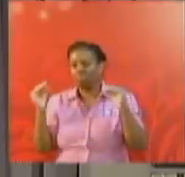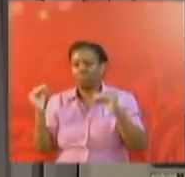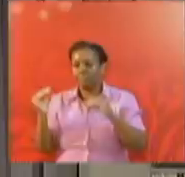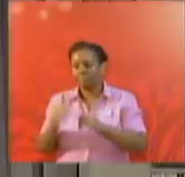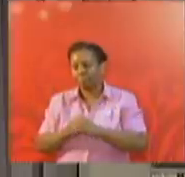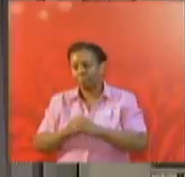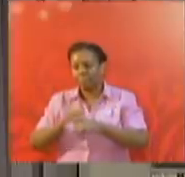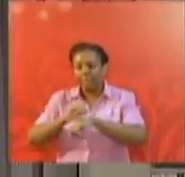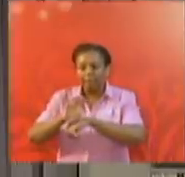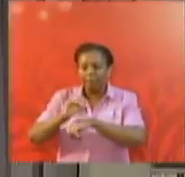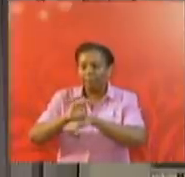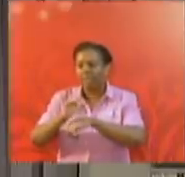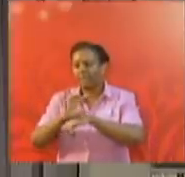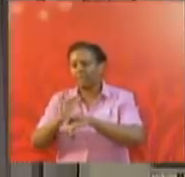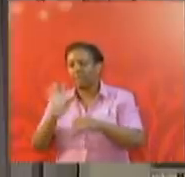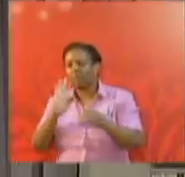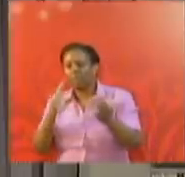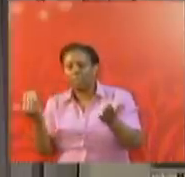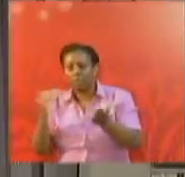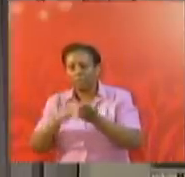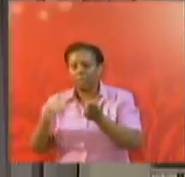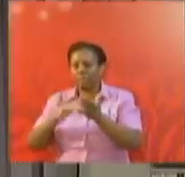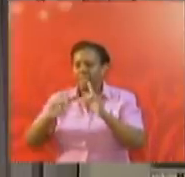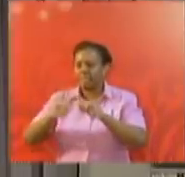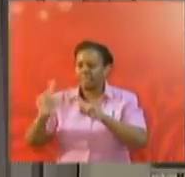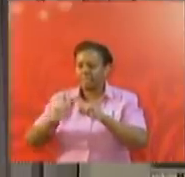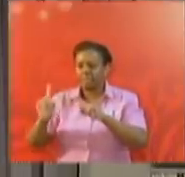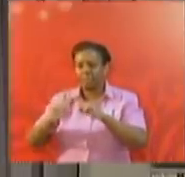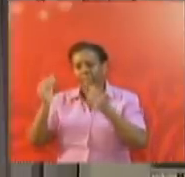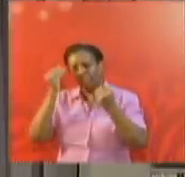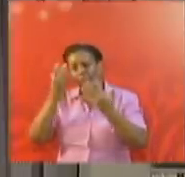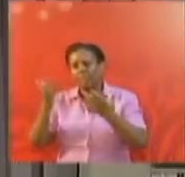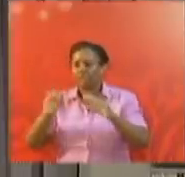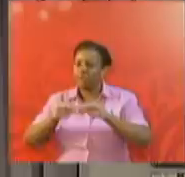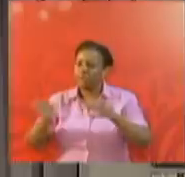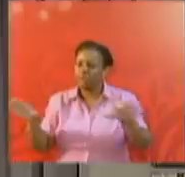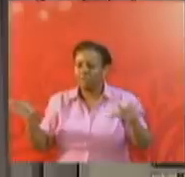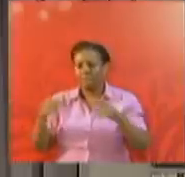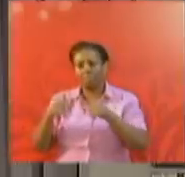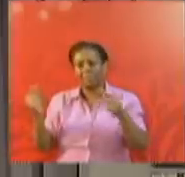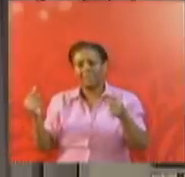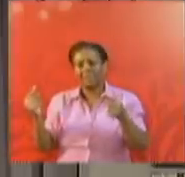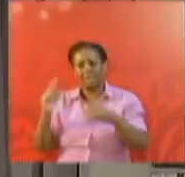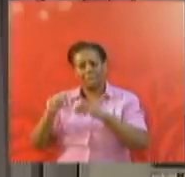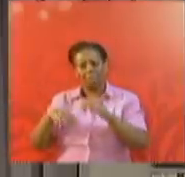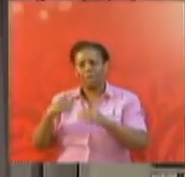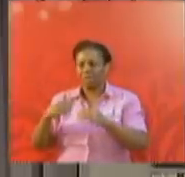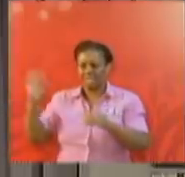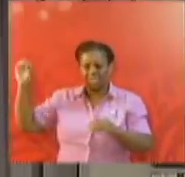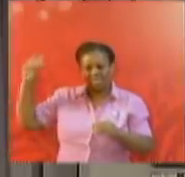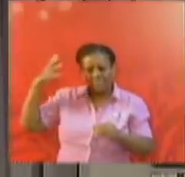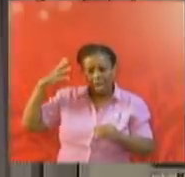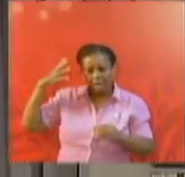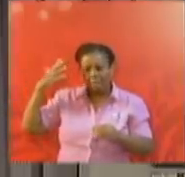lime and puncheon, all those things are well known. It is not useful for me to engage in a fight with the opposition